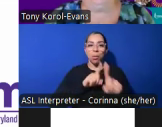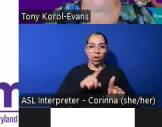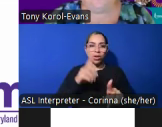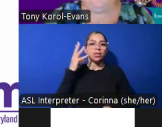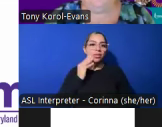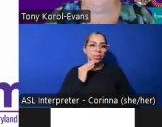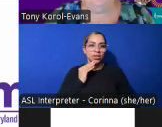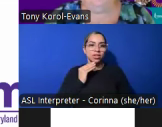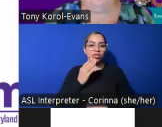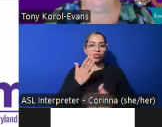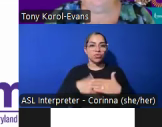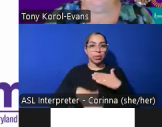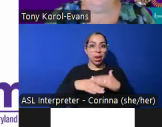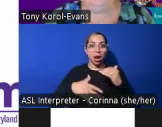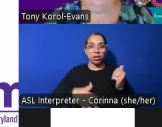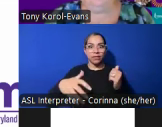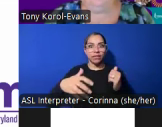1 in 3.